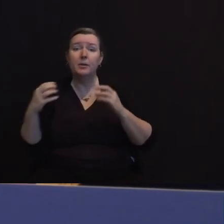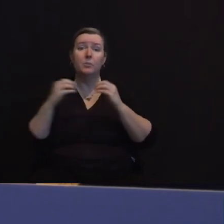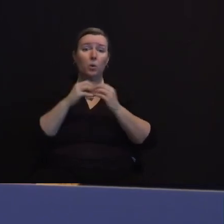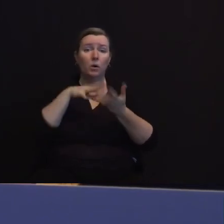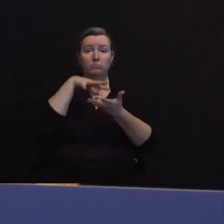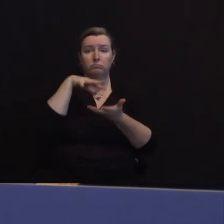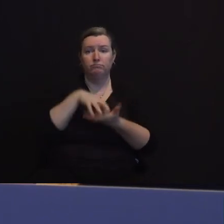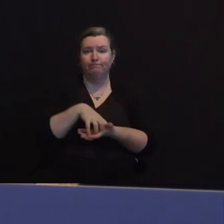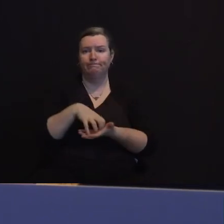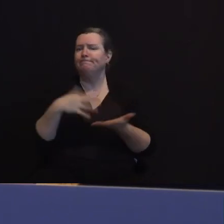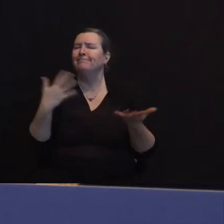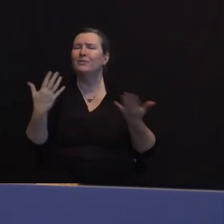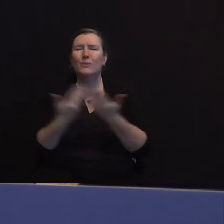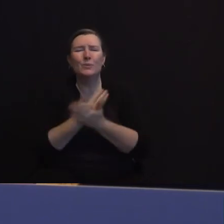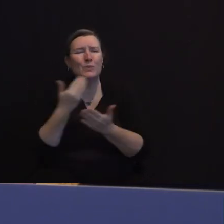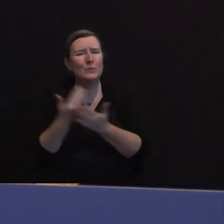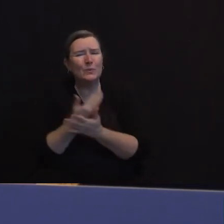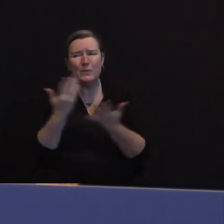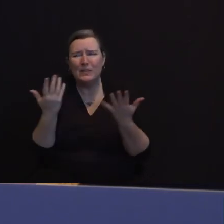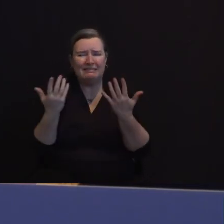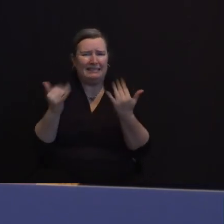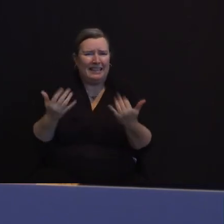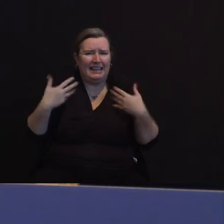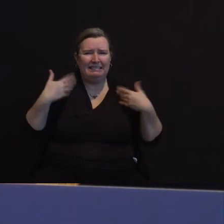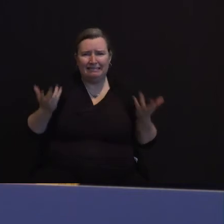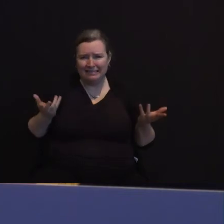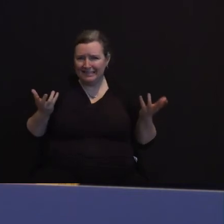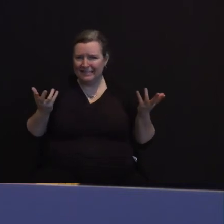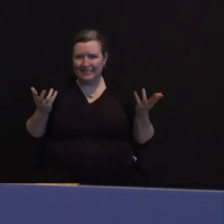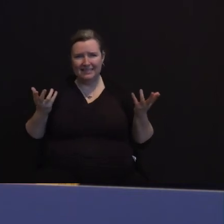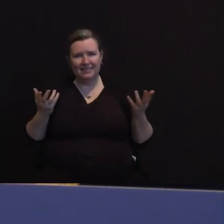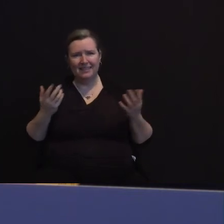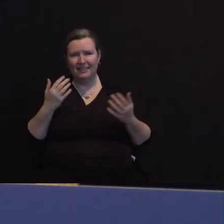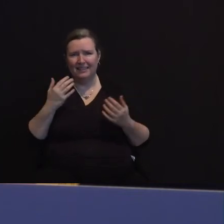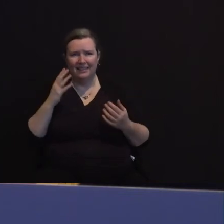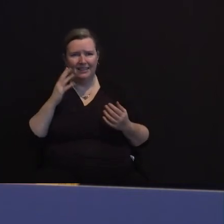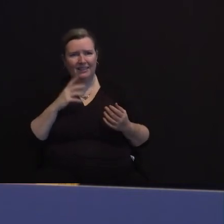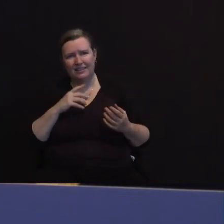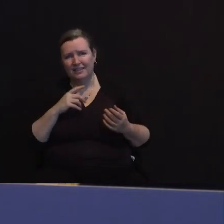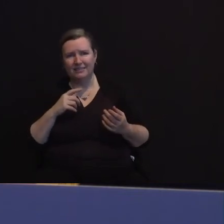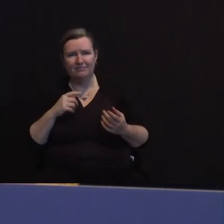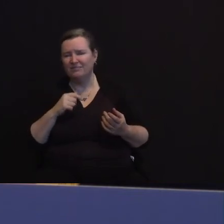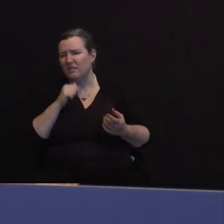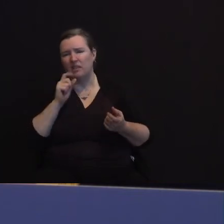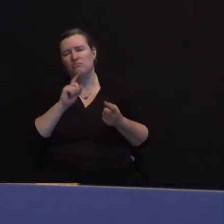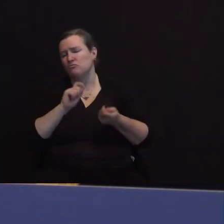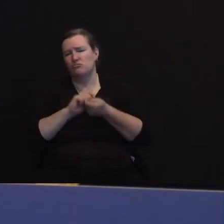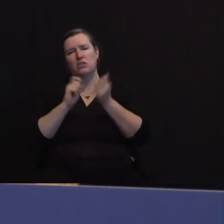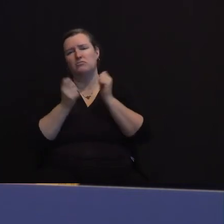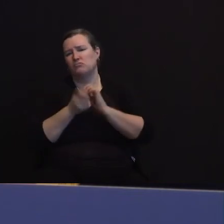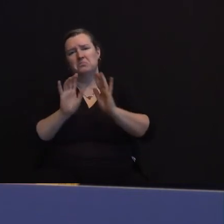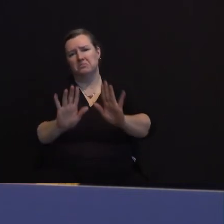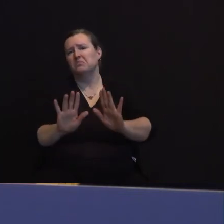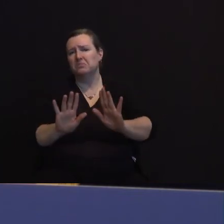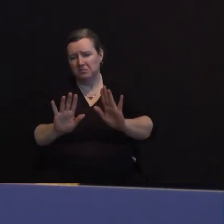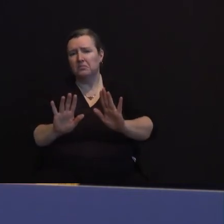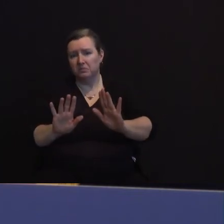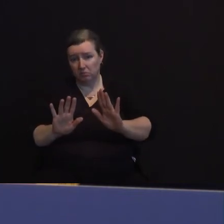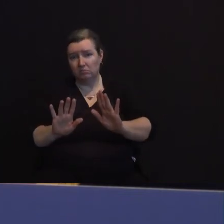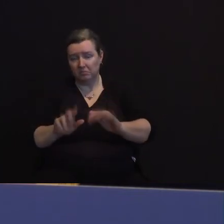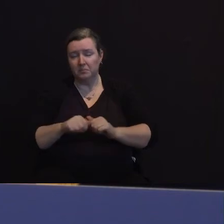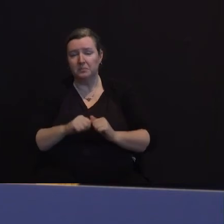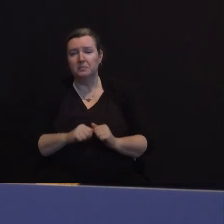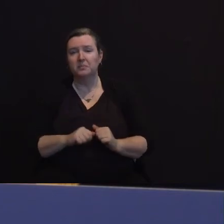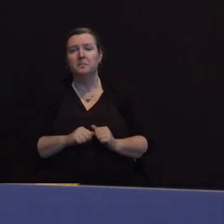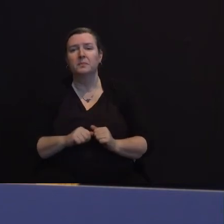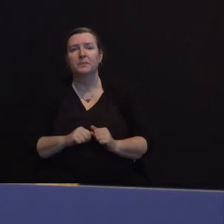But they know from sort of the antibody, the immunologic response, that it doesn't really change very much. And based on that, they sense that the